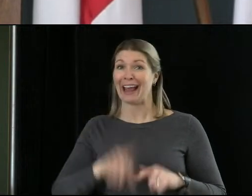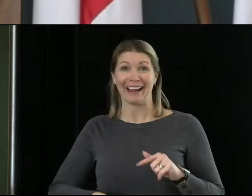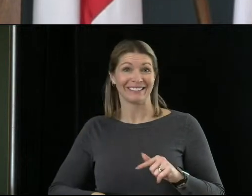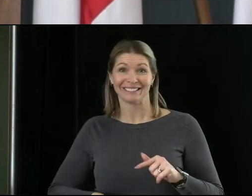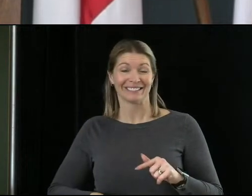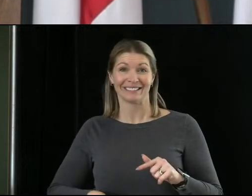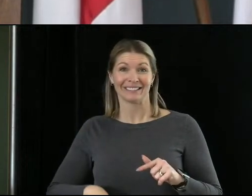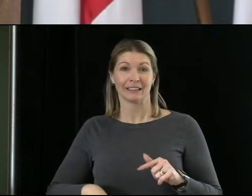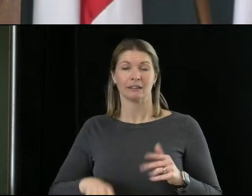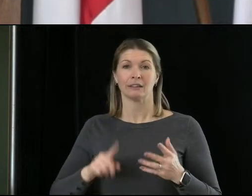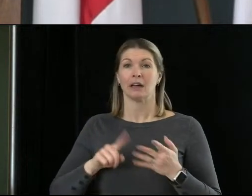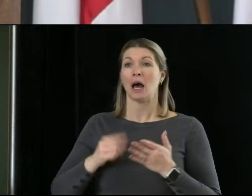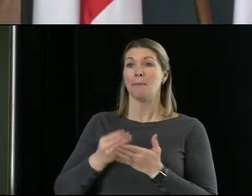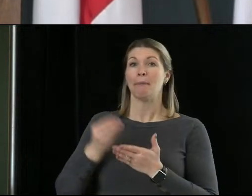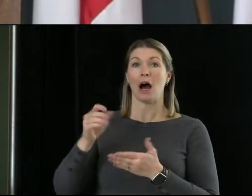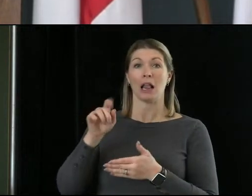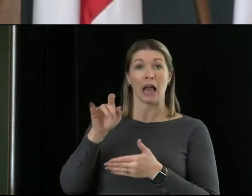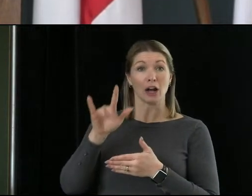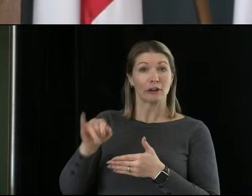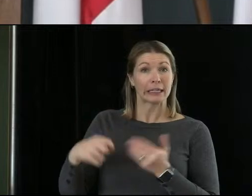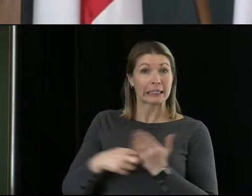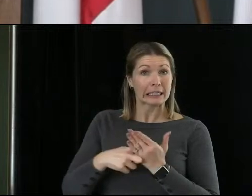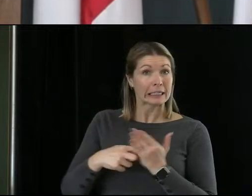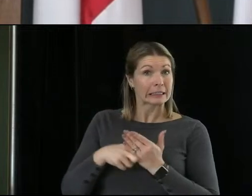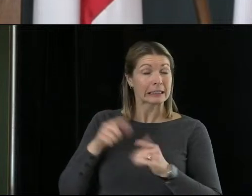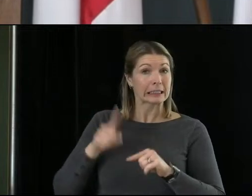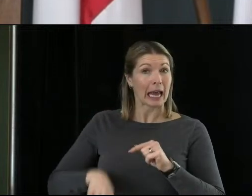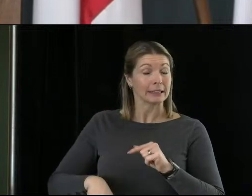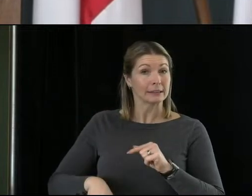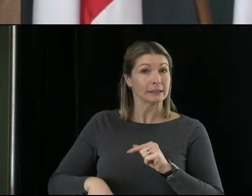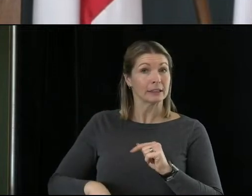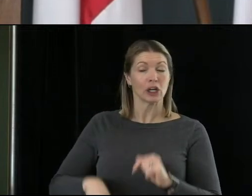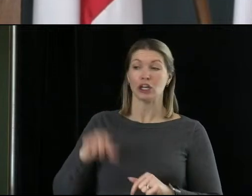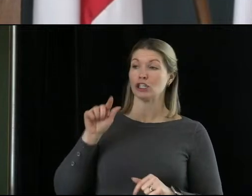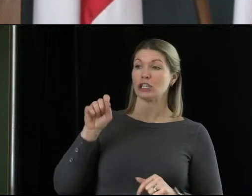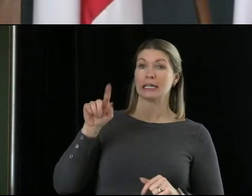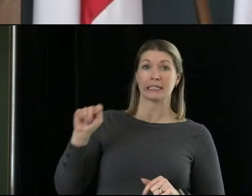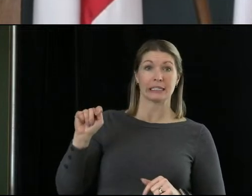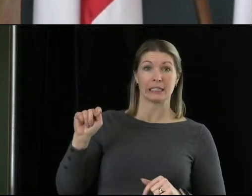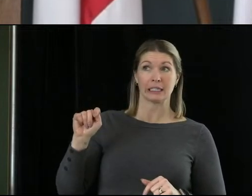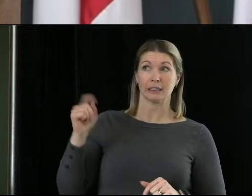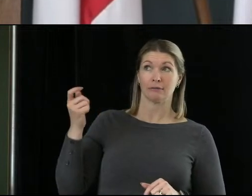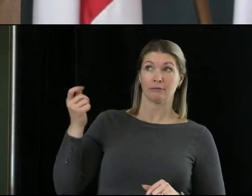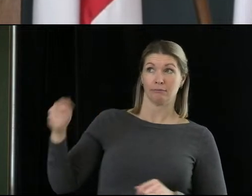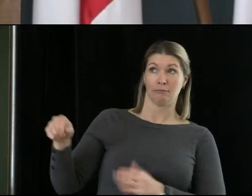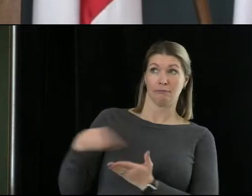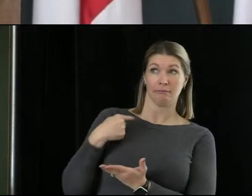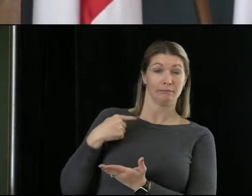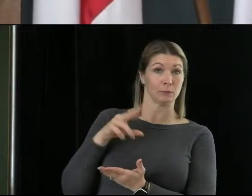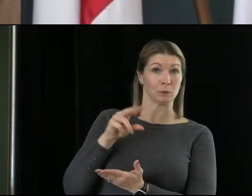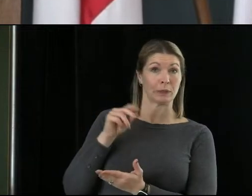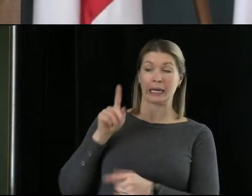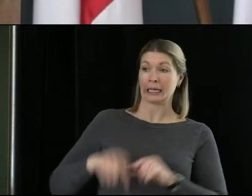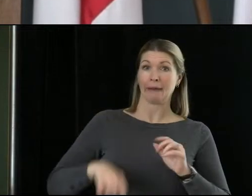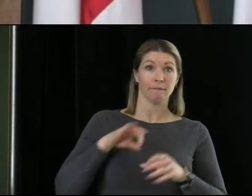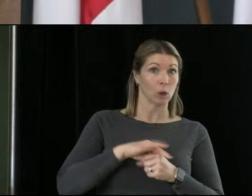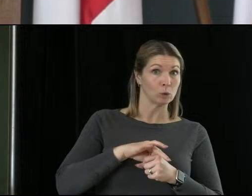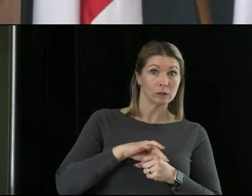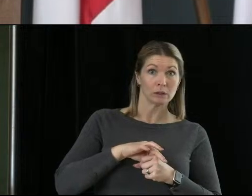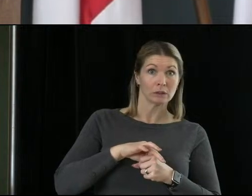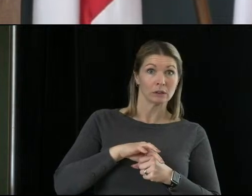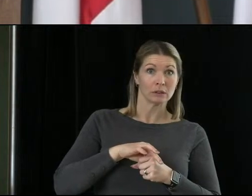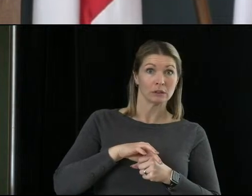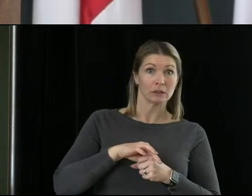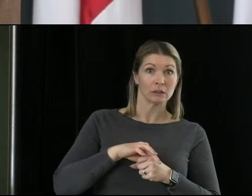Can't buy lottery tickets. Can't receive GST. You can't vote.